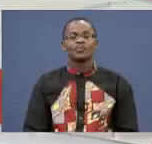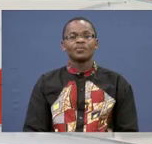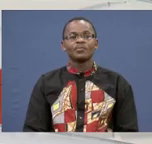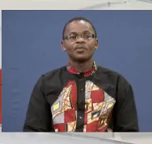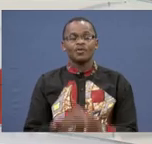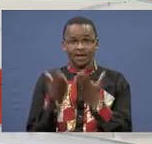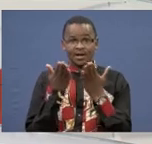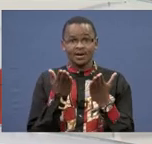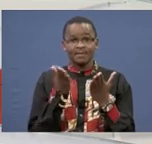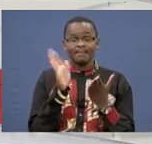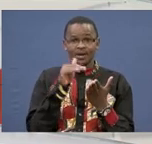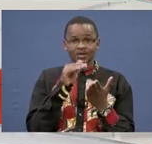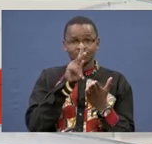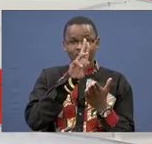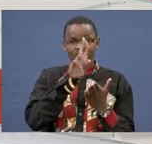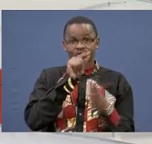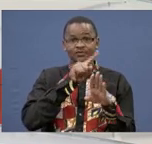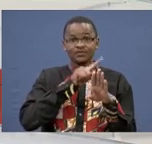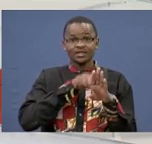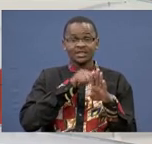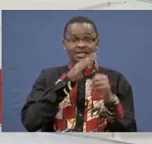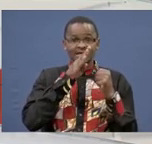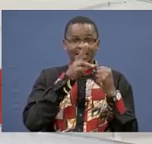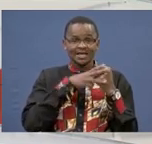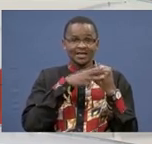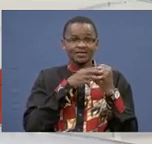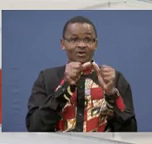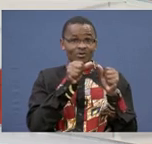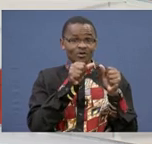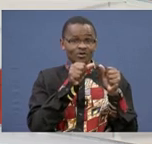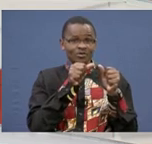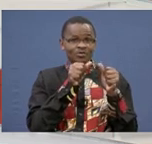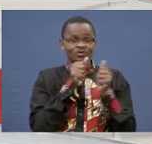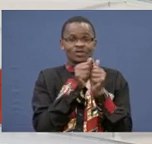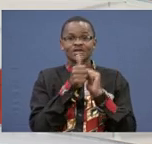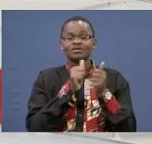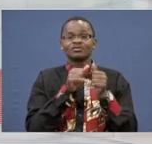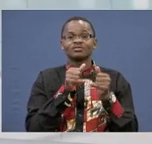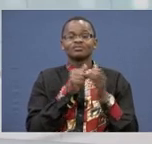Well, welcome back to KUTV News at 8. We continue with the broadcast.